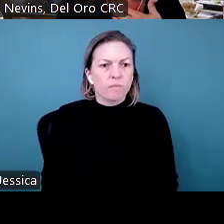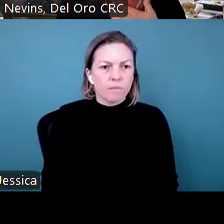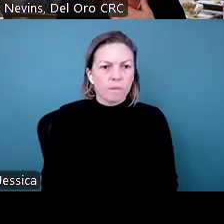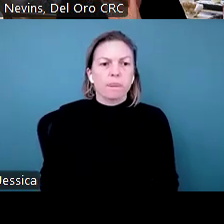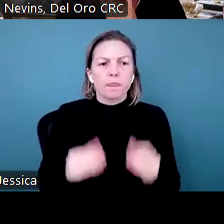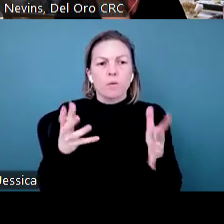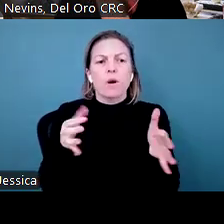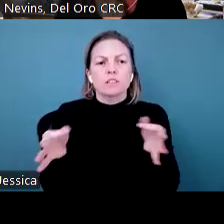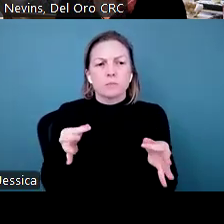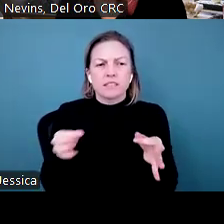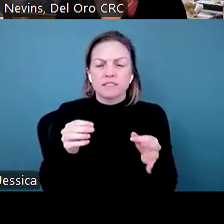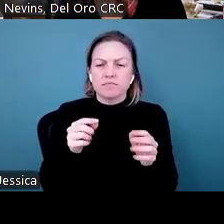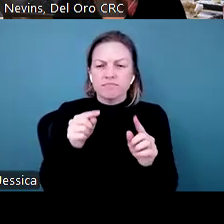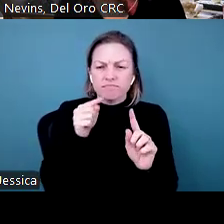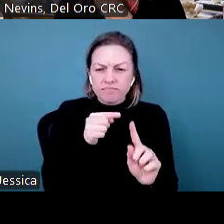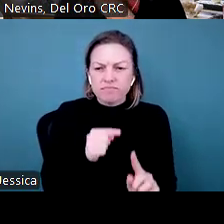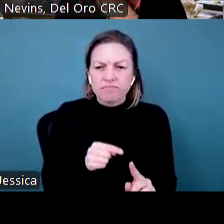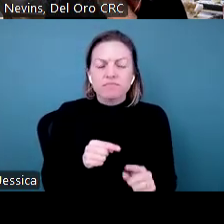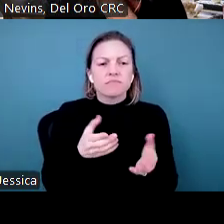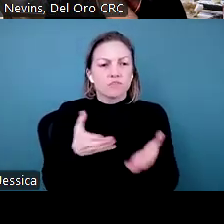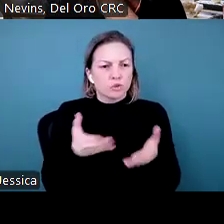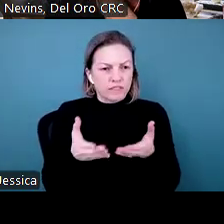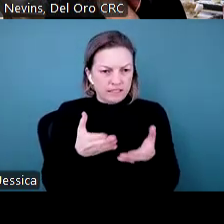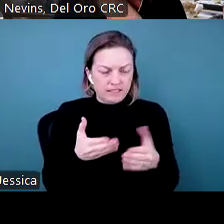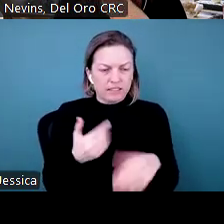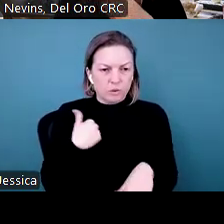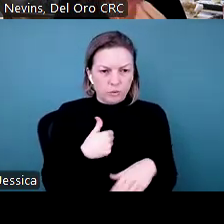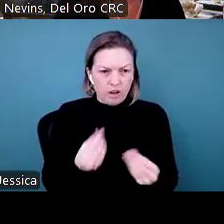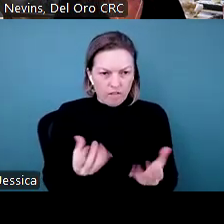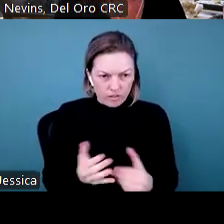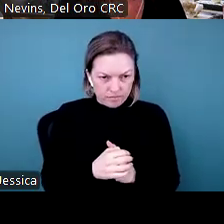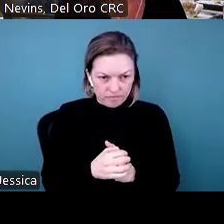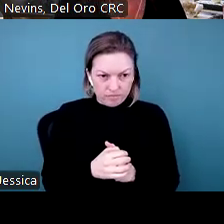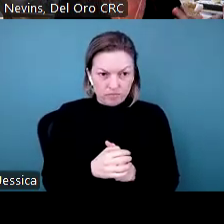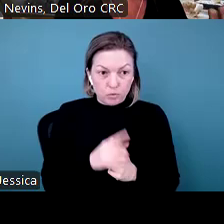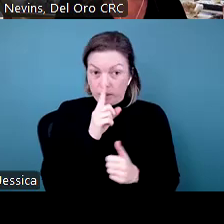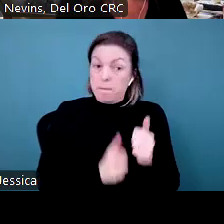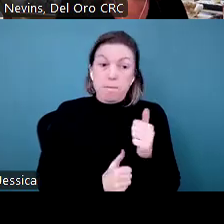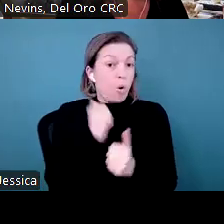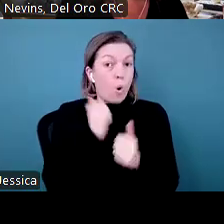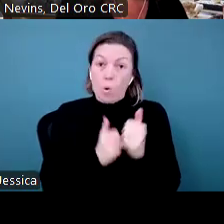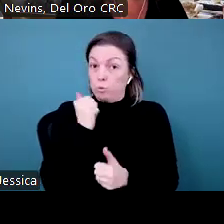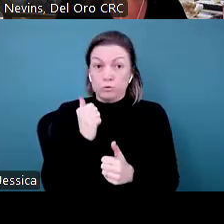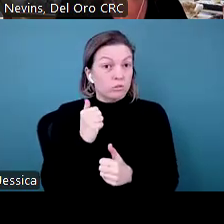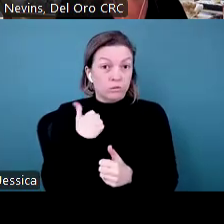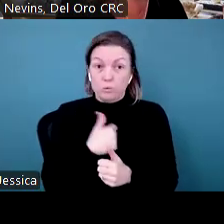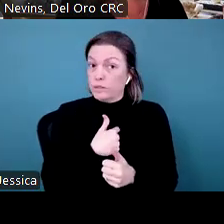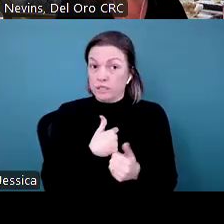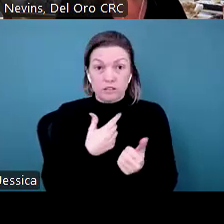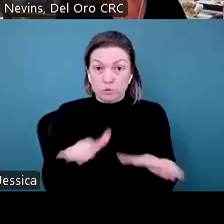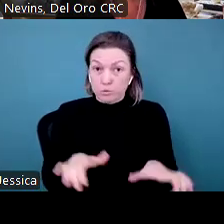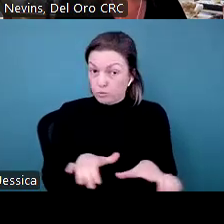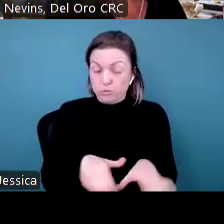that we offer. The meat and potatoes of what we do really is the ongoing family consultation. Of course,